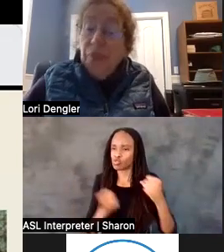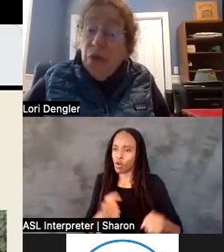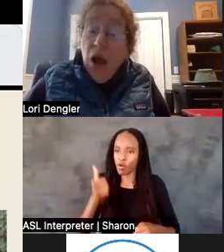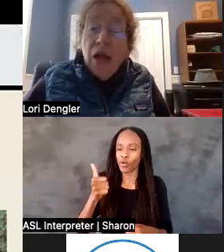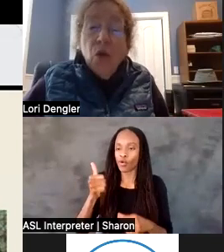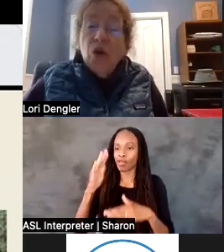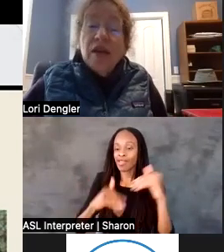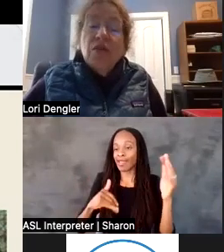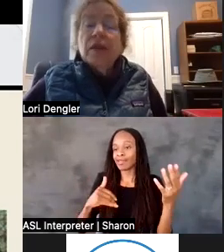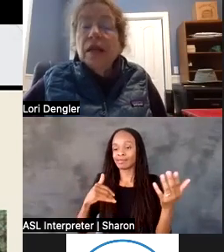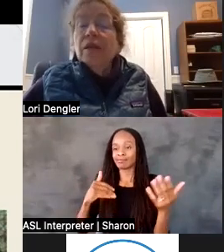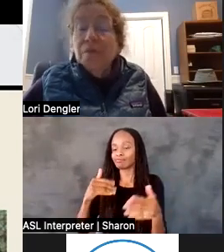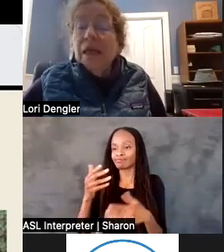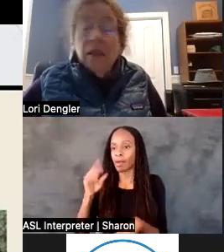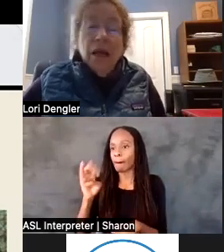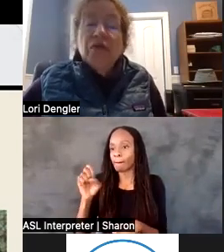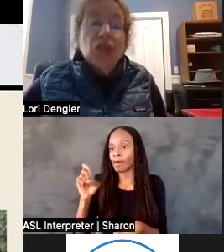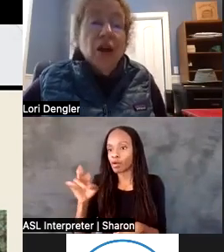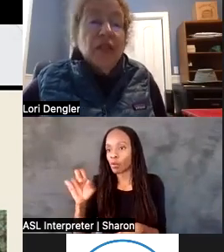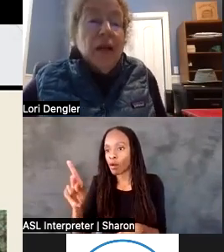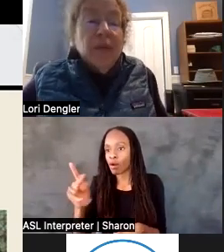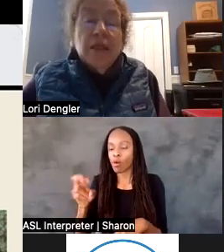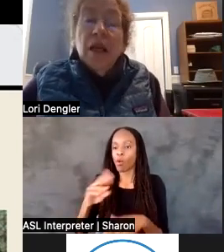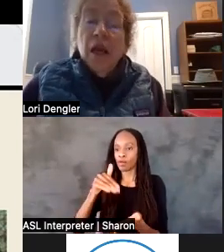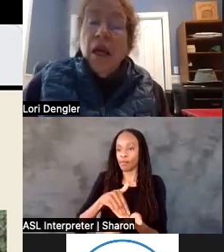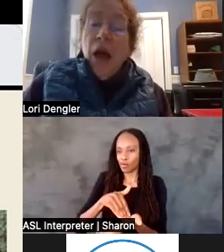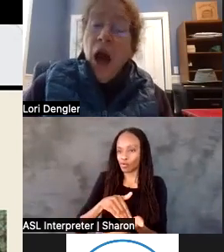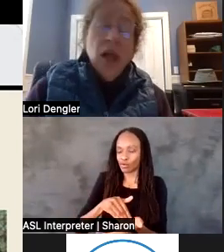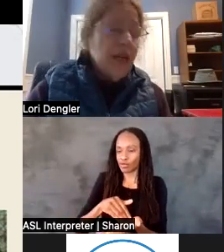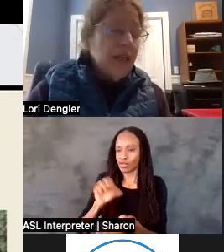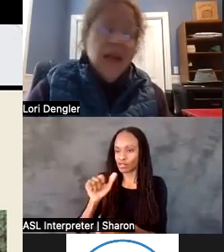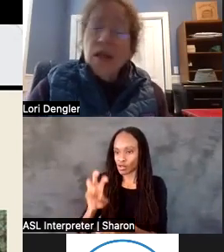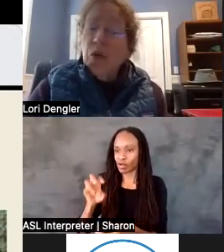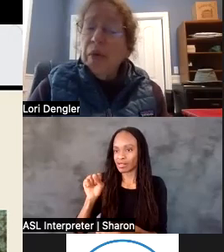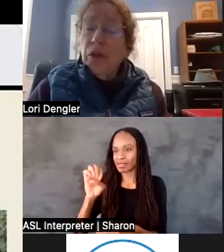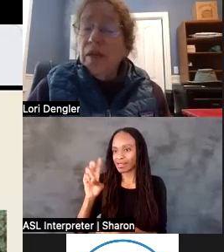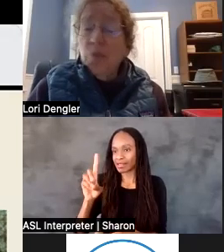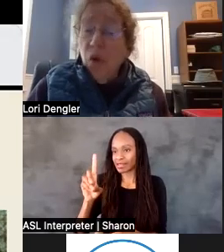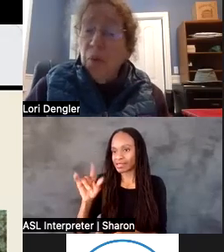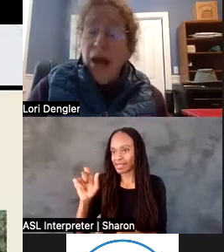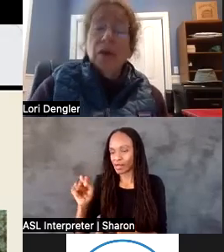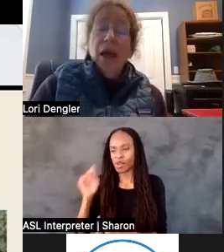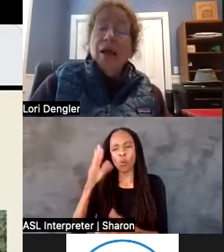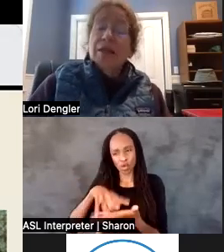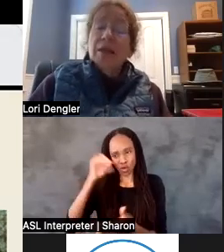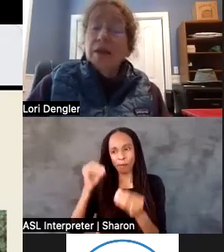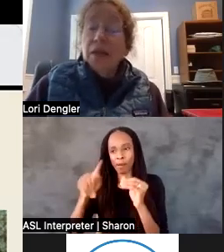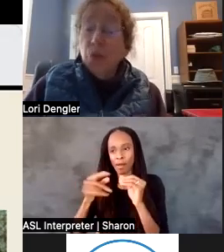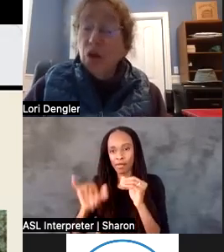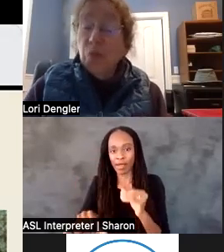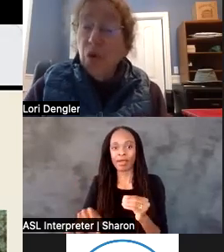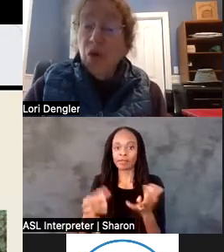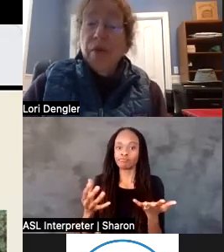on bedrock or even in the middle of the soft sediments. All of these things we'll be learning more about as